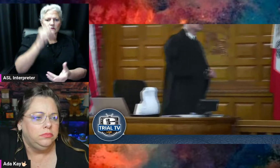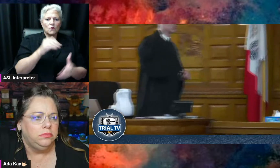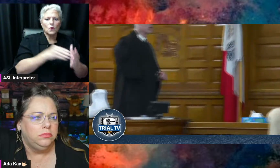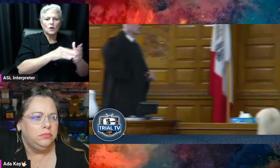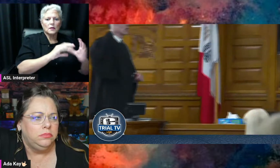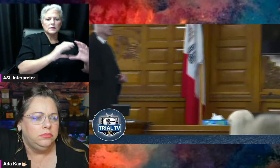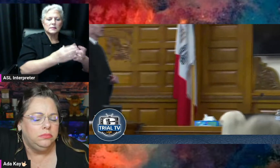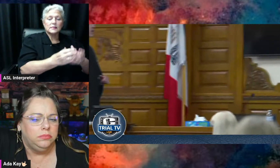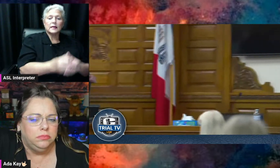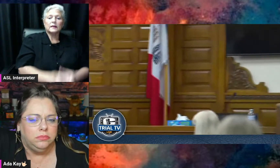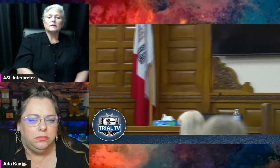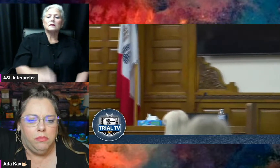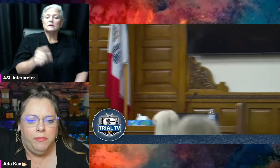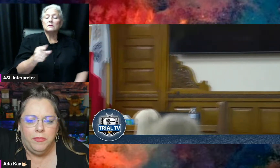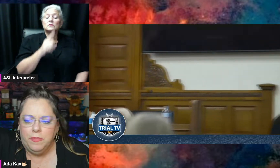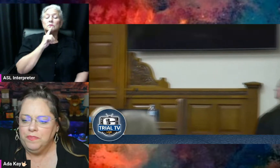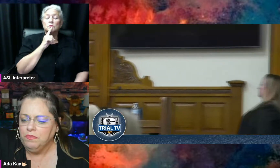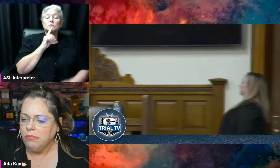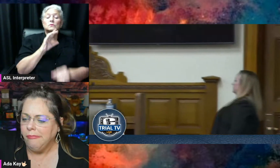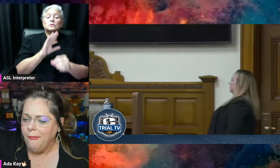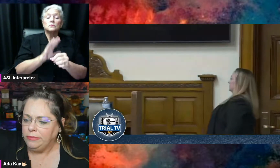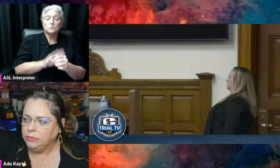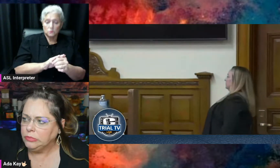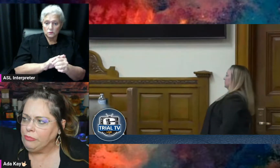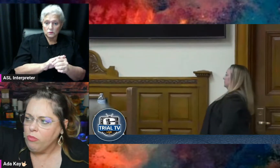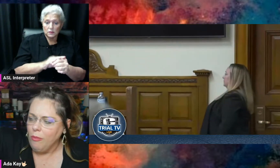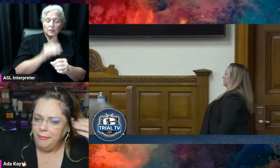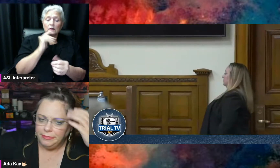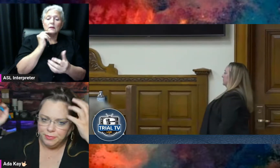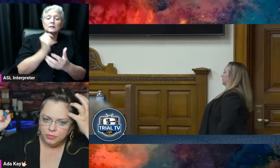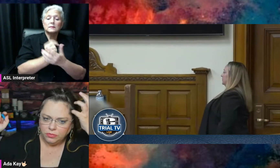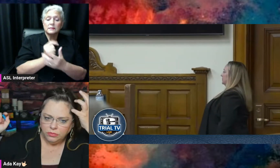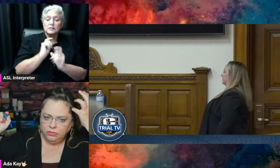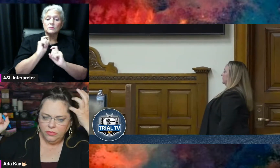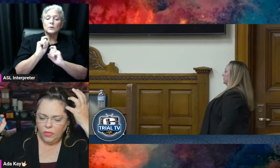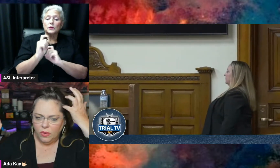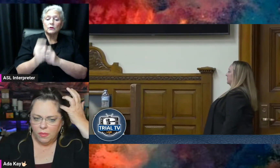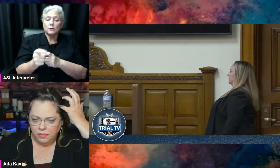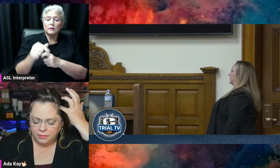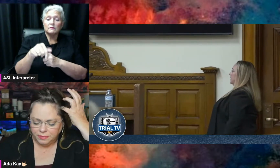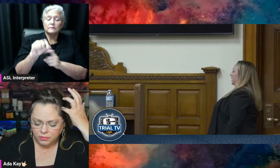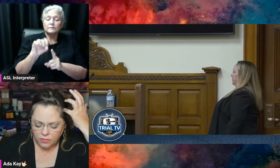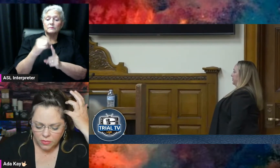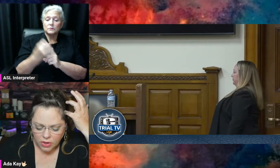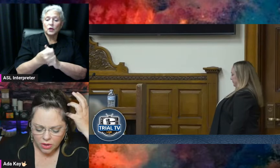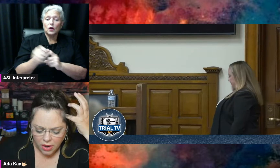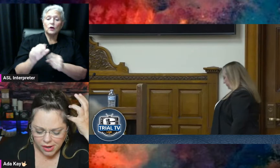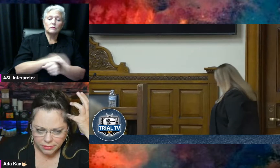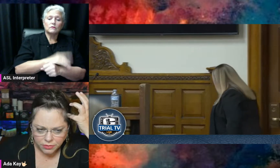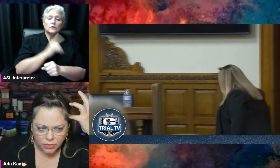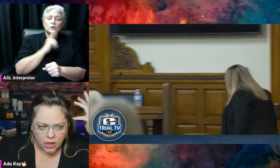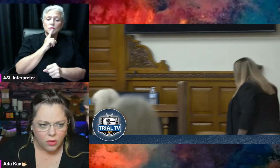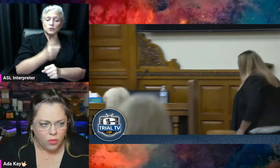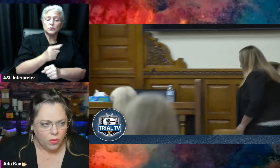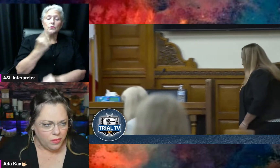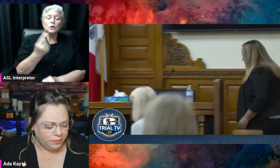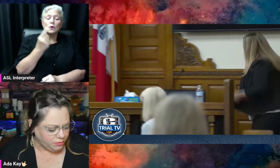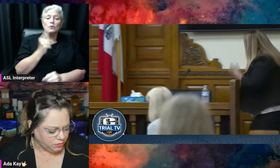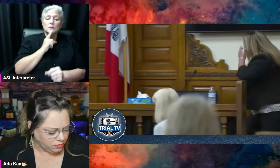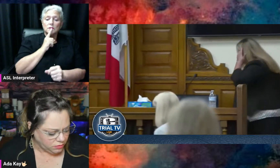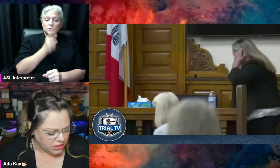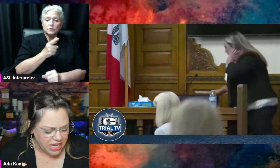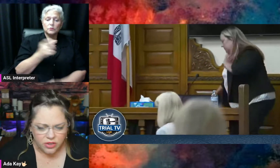Do you swear or affirm that the testimony you give in this matter will be the truth, the whole truth, and nothing but the truth? I do. Go ahead and have a seat